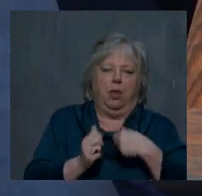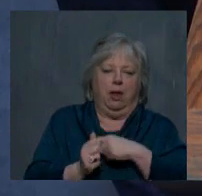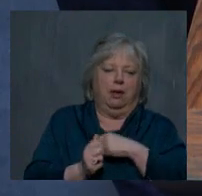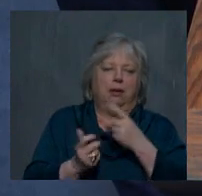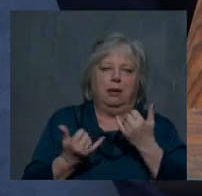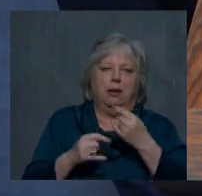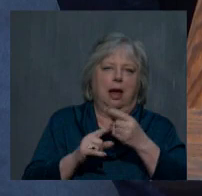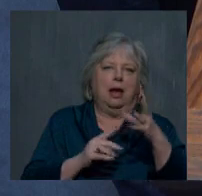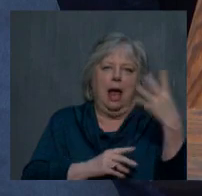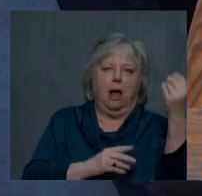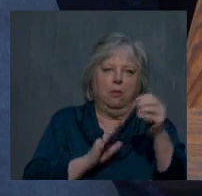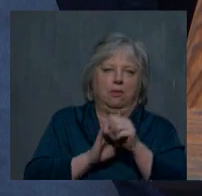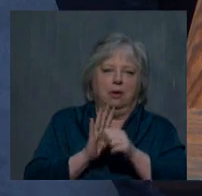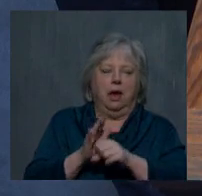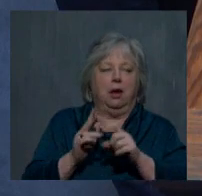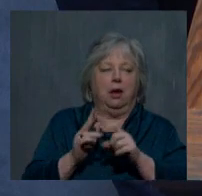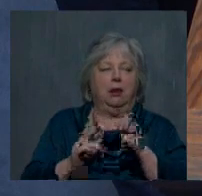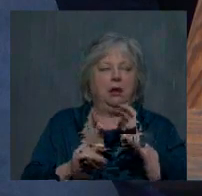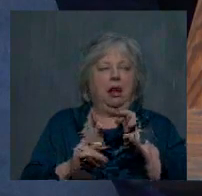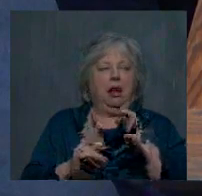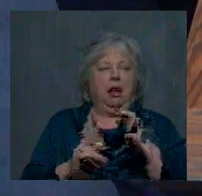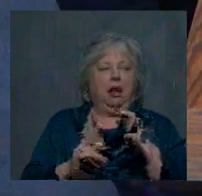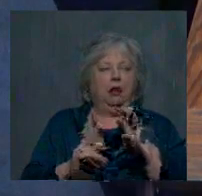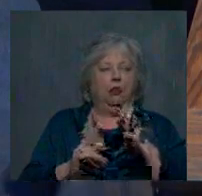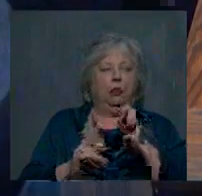state at the time.